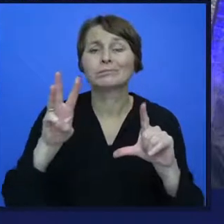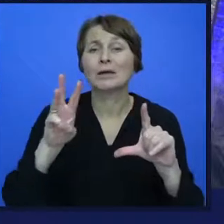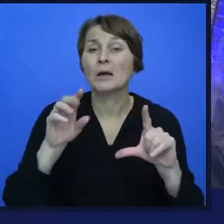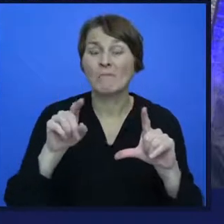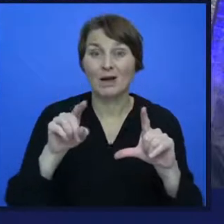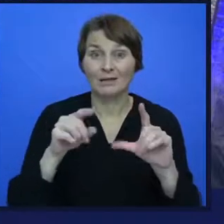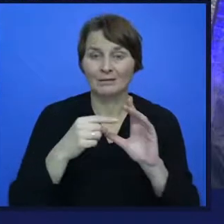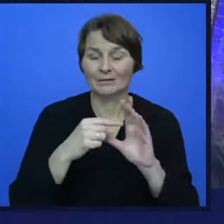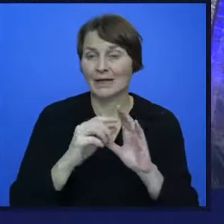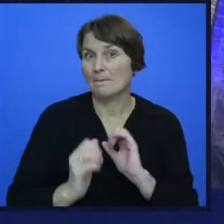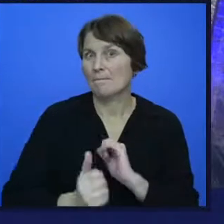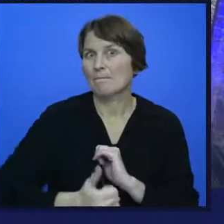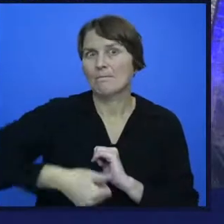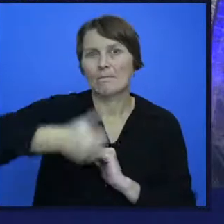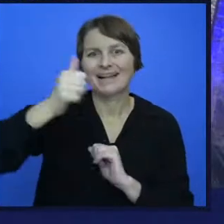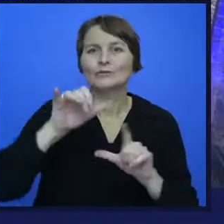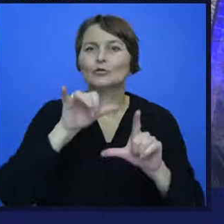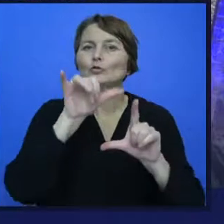like bite-sized